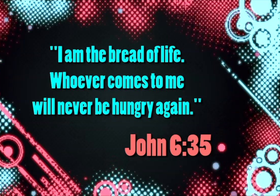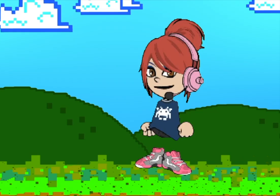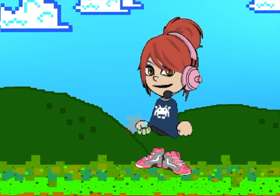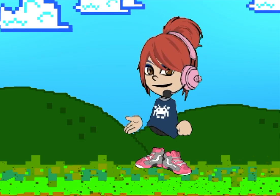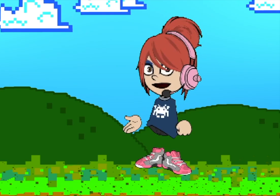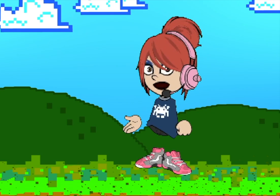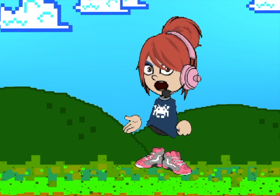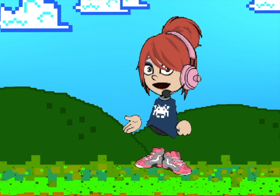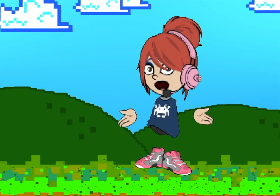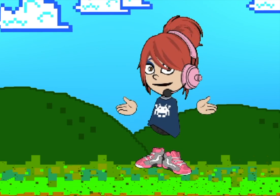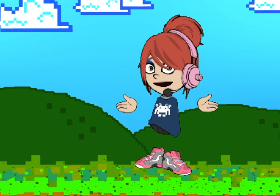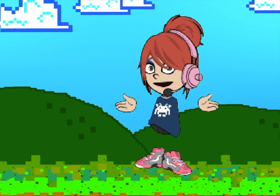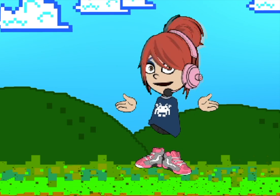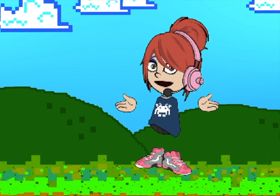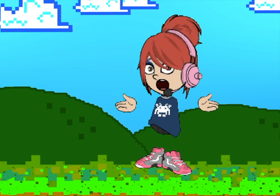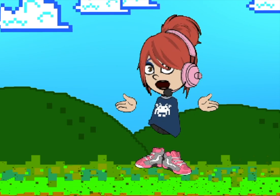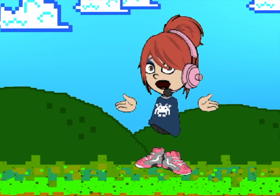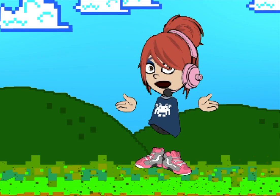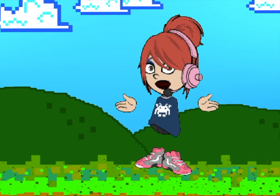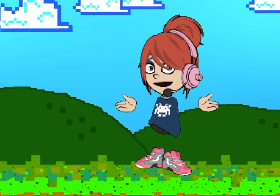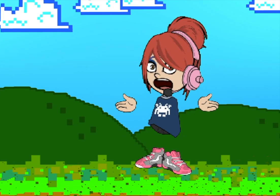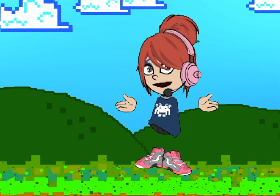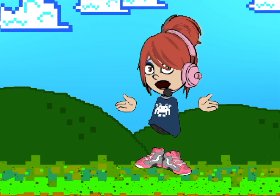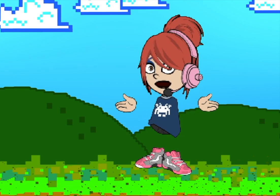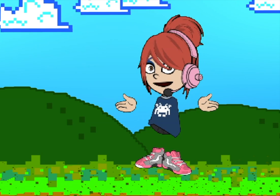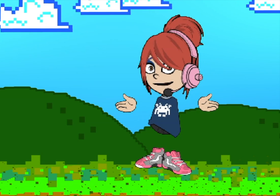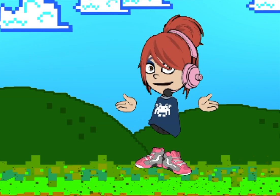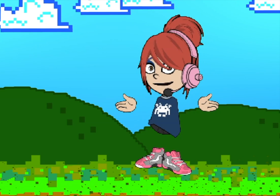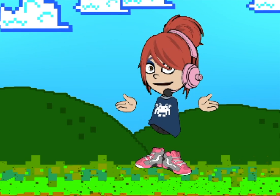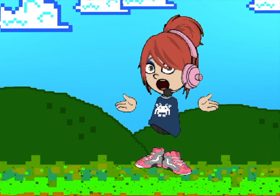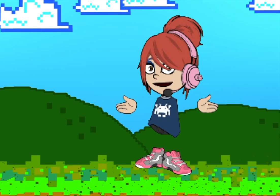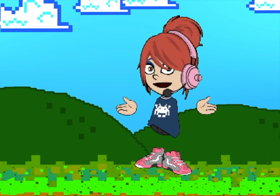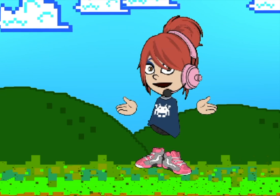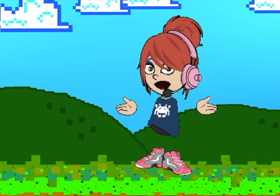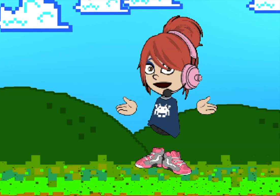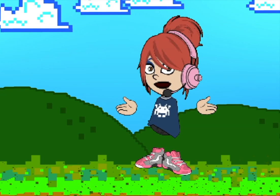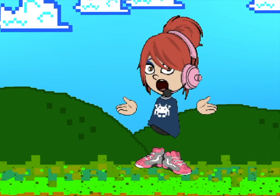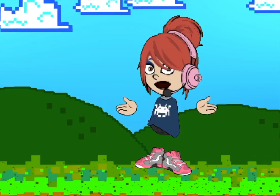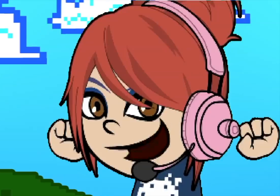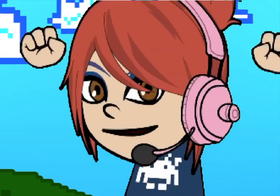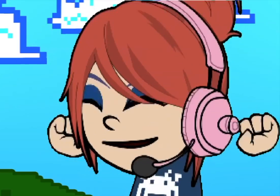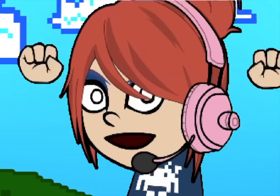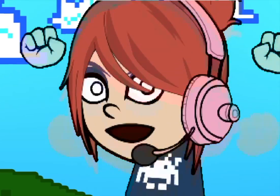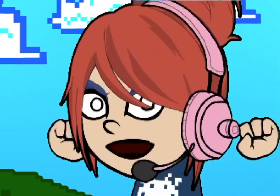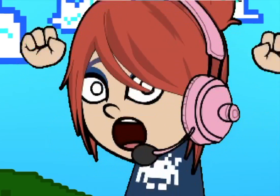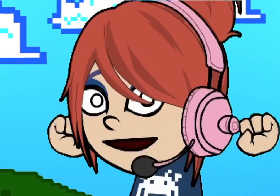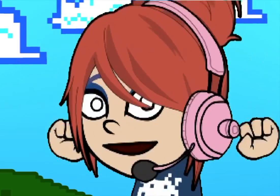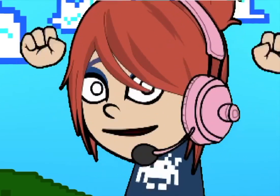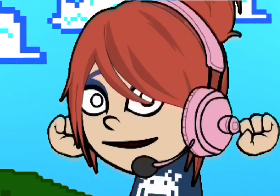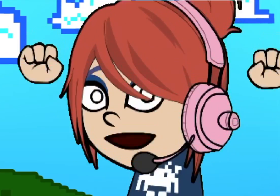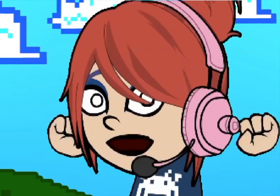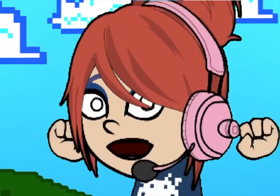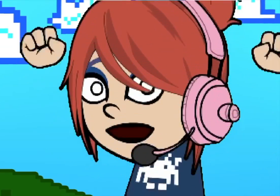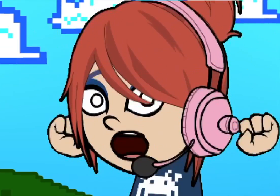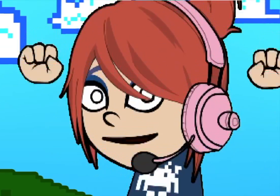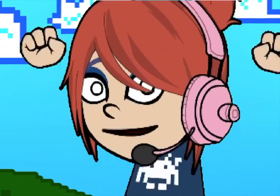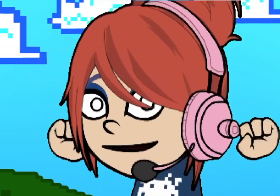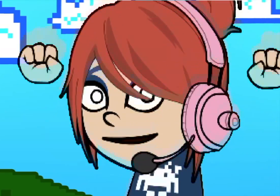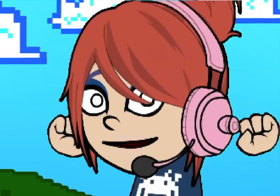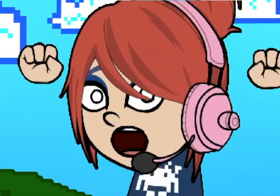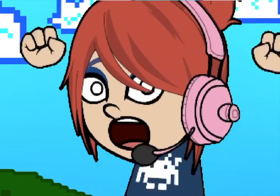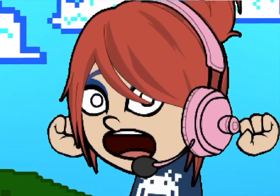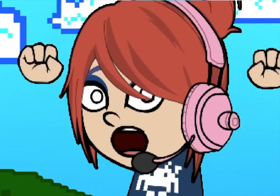John 6:35. Have you guys ever been really hungry? I don't mean hungry like feed me